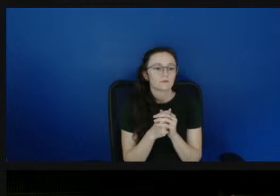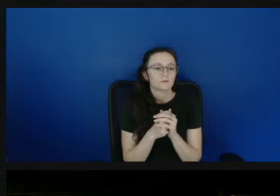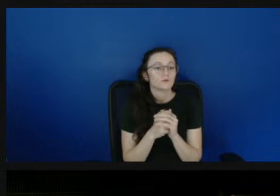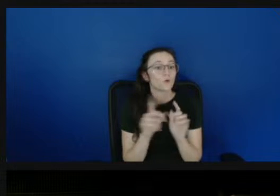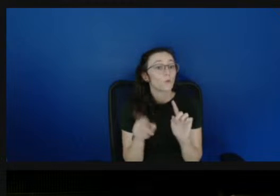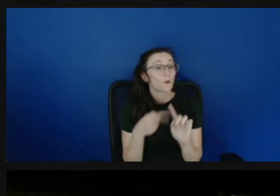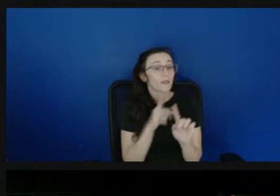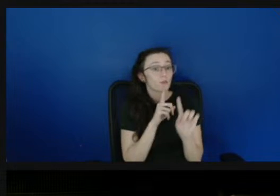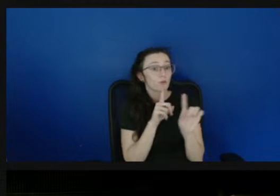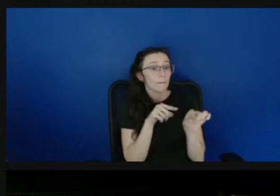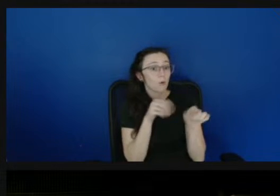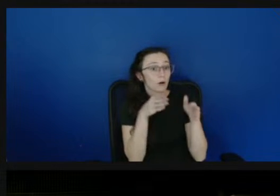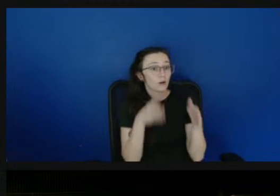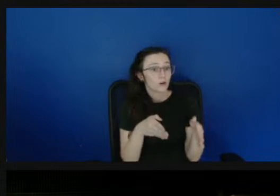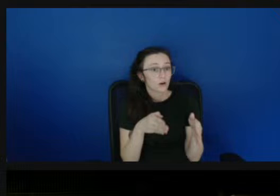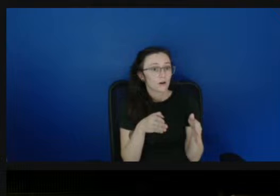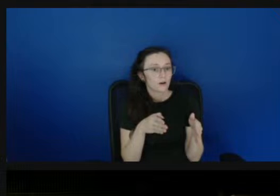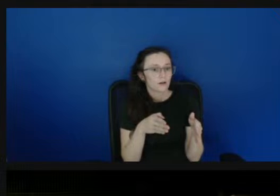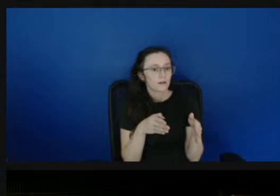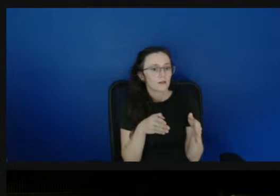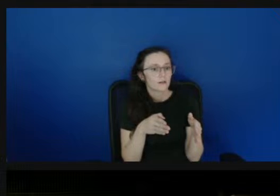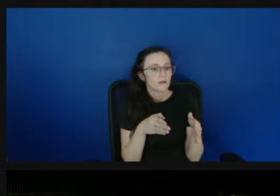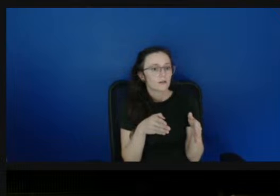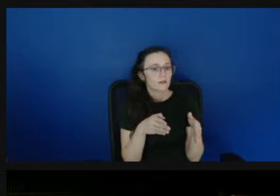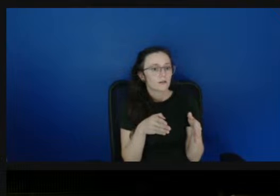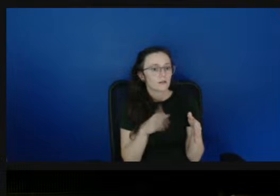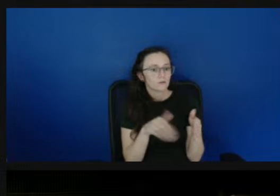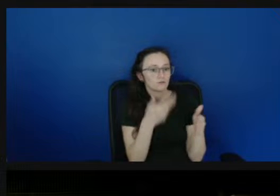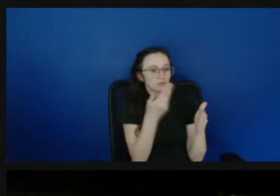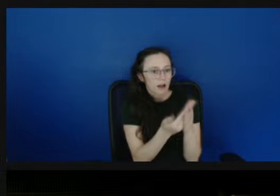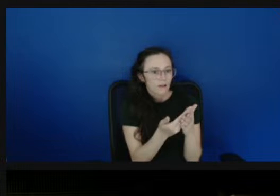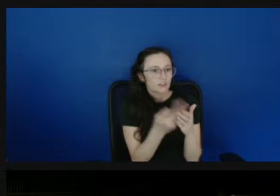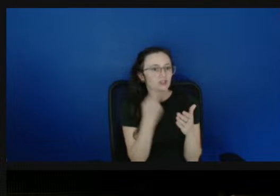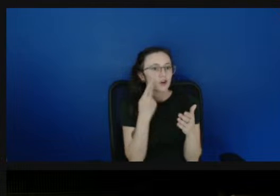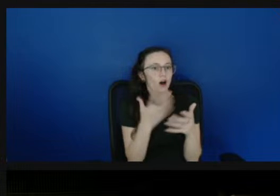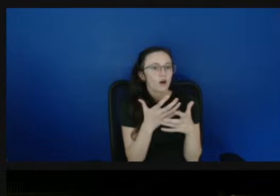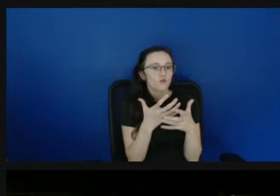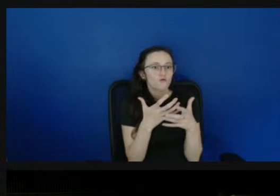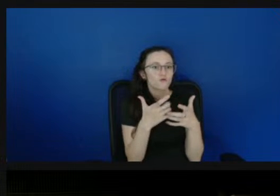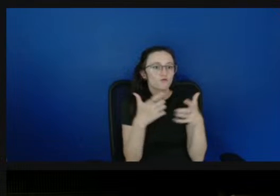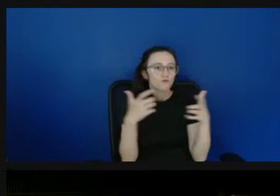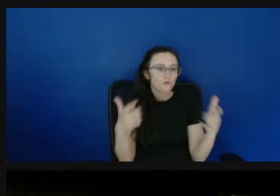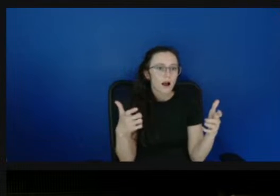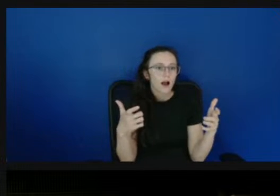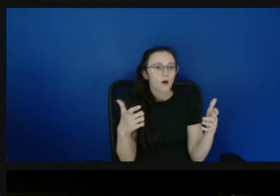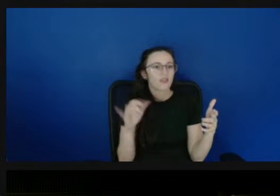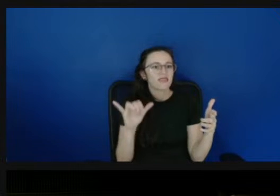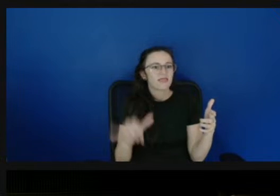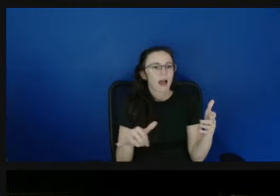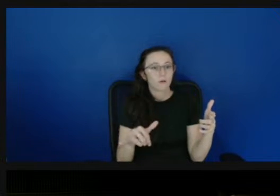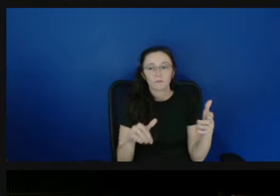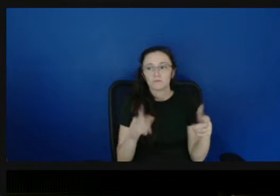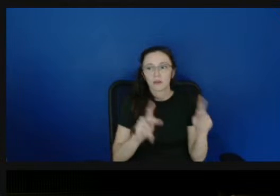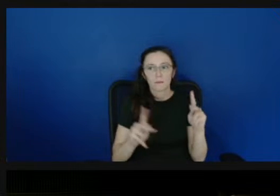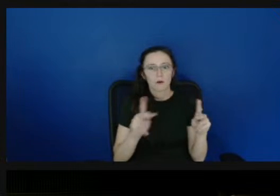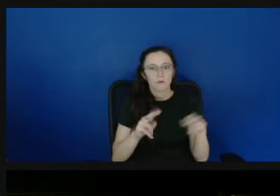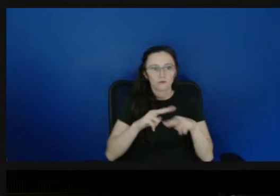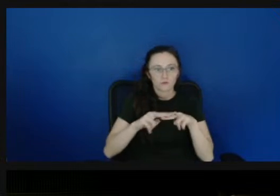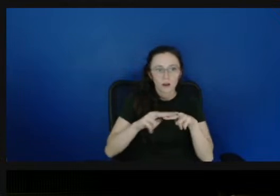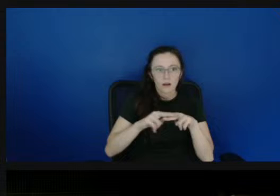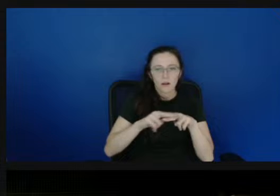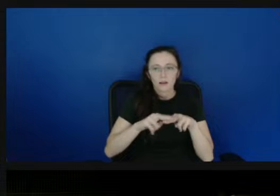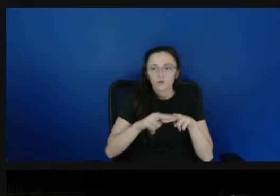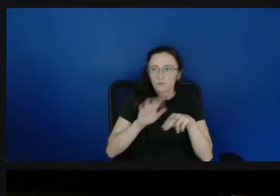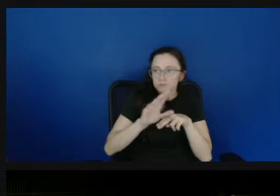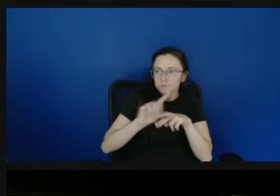the Kapahua train station, he found a great crowd waiting for the autos that were hauling passengers out of the district. A special train was sent to within a half-mile